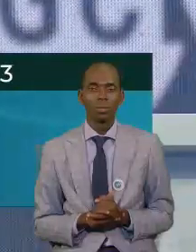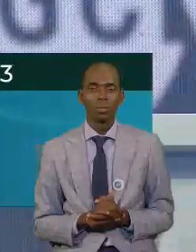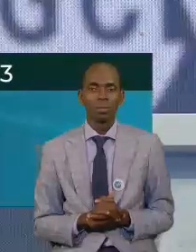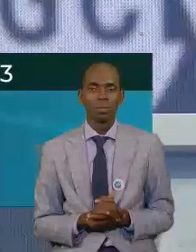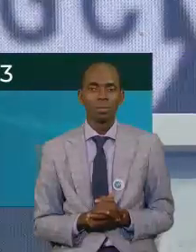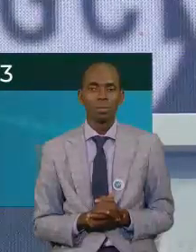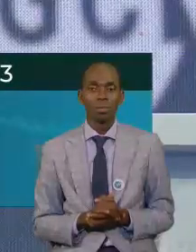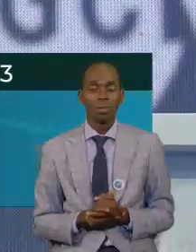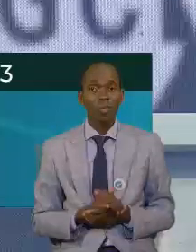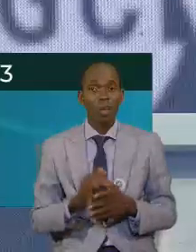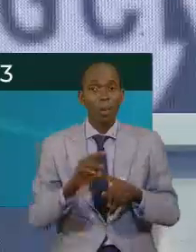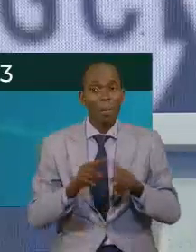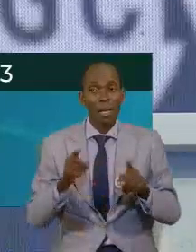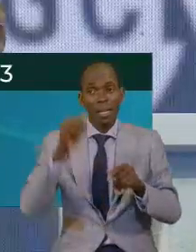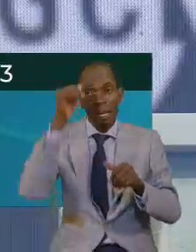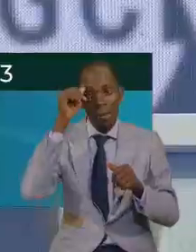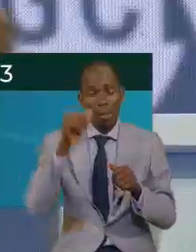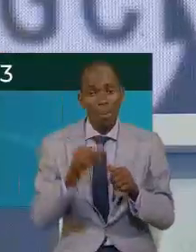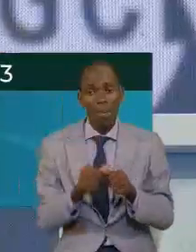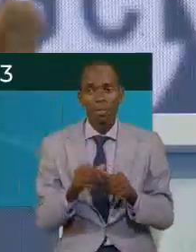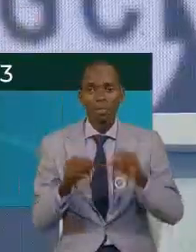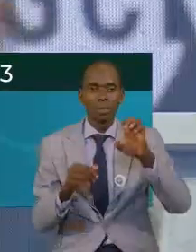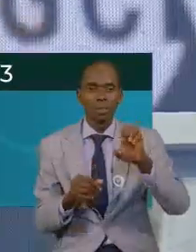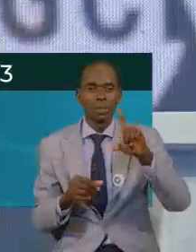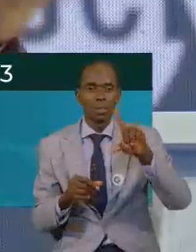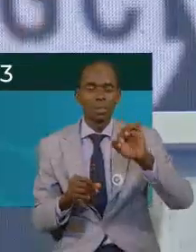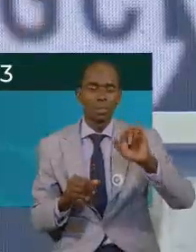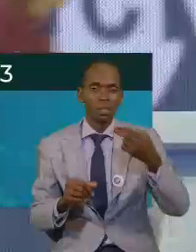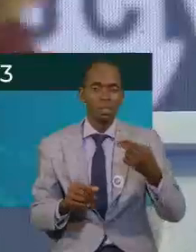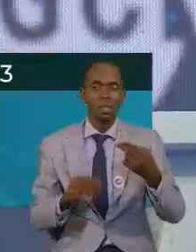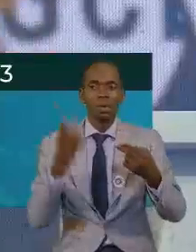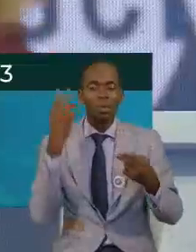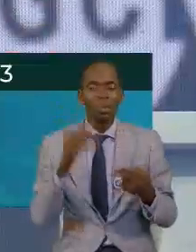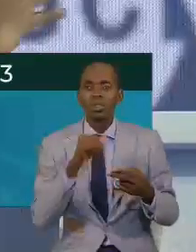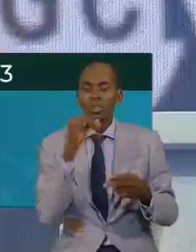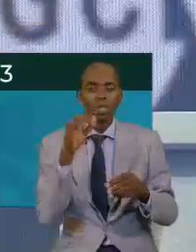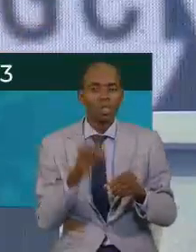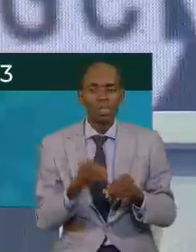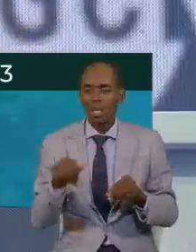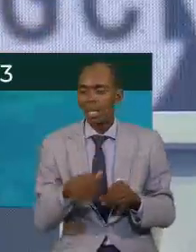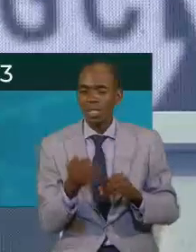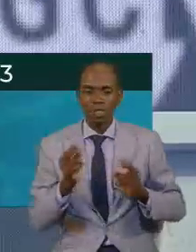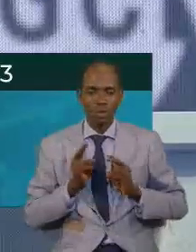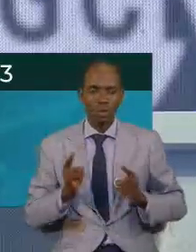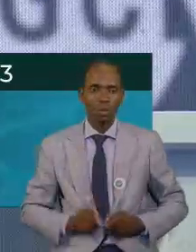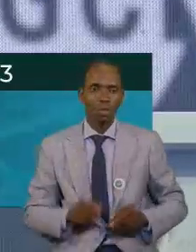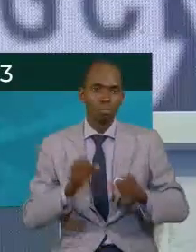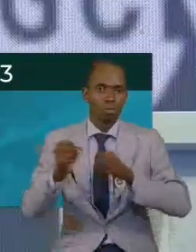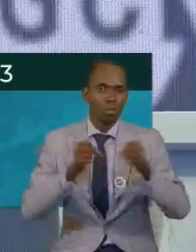But remember, Elijah was not in physical combat with anybody.